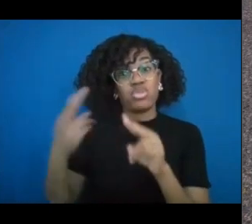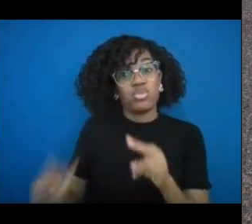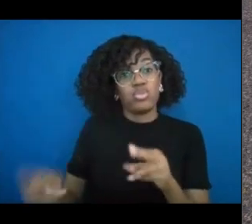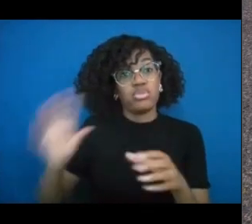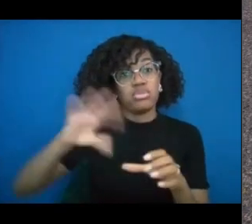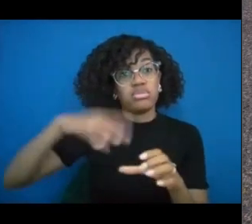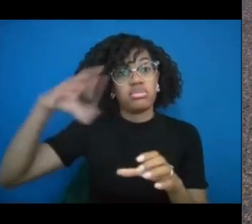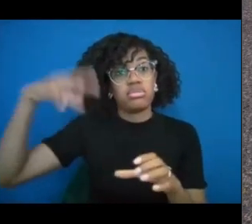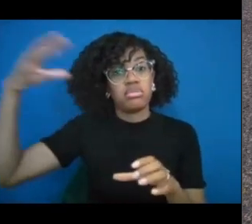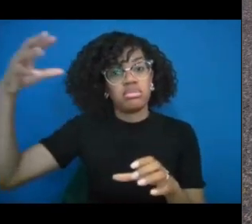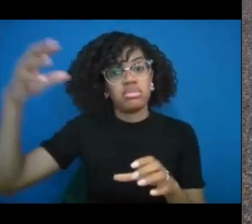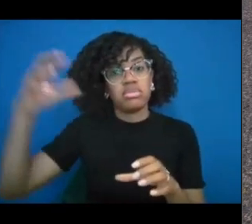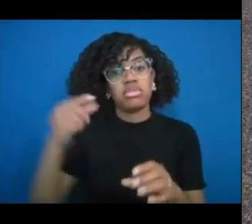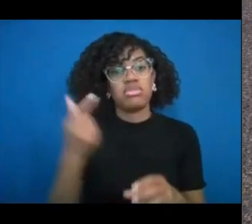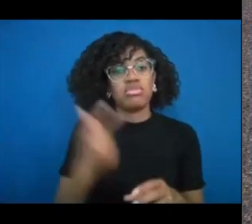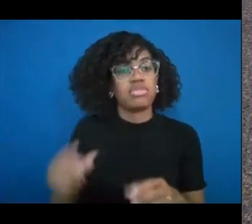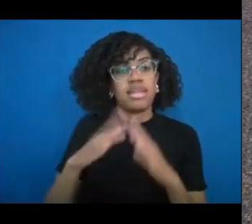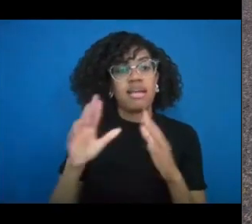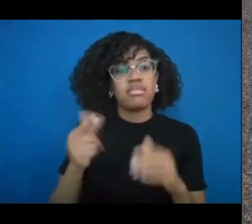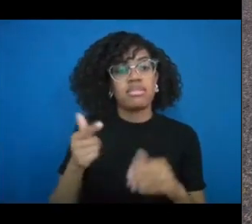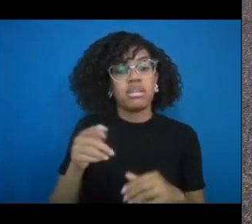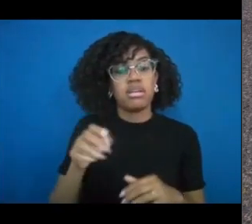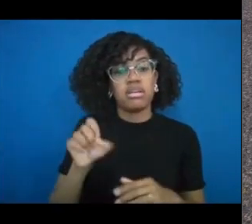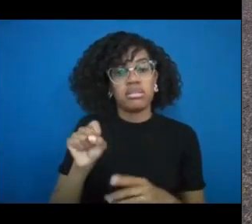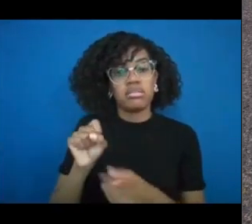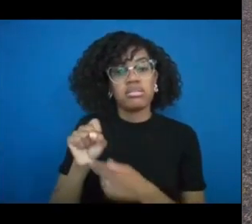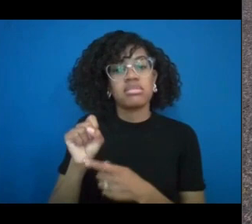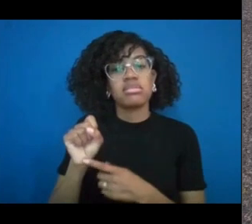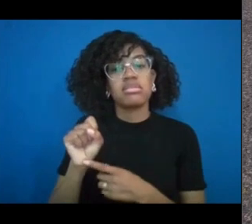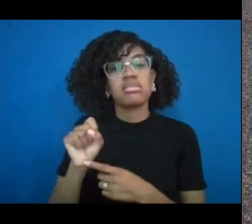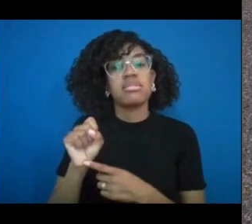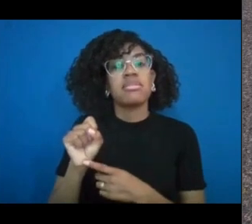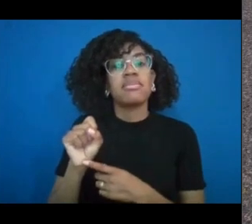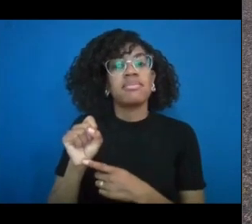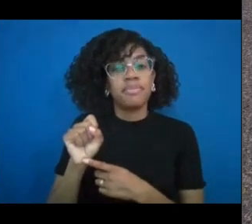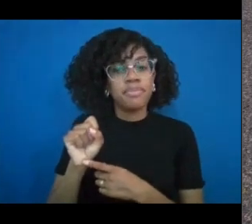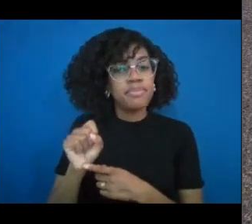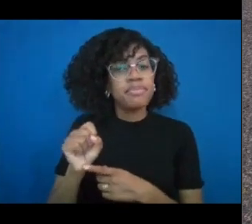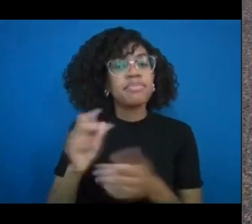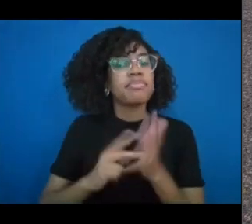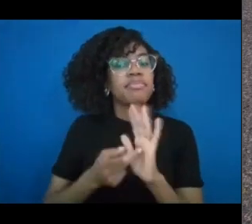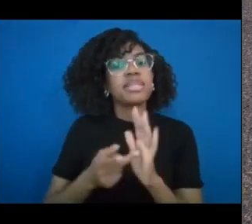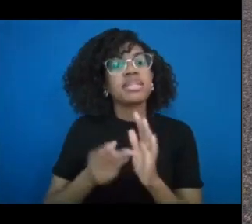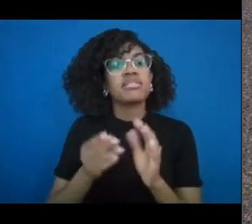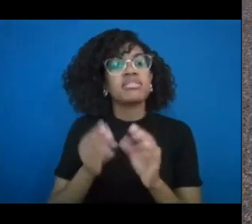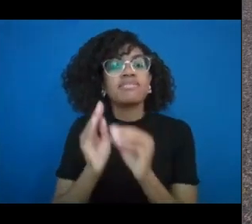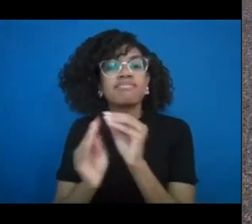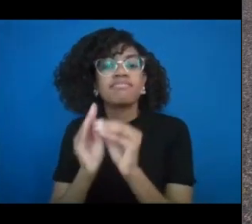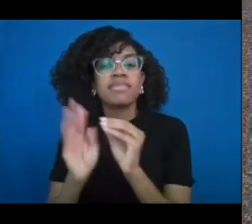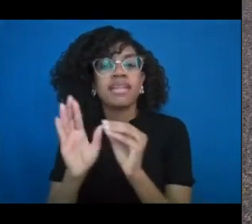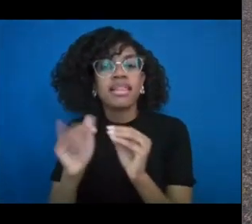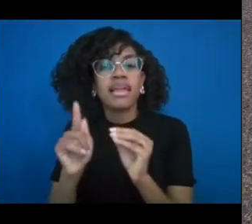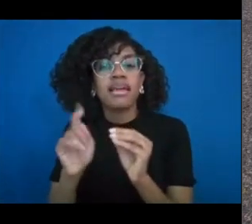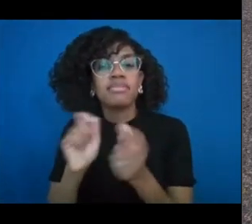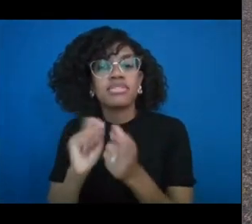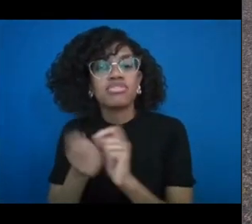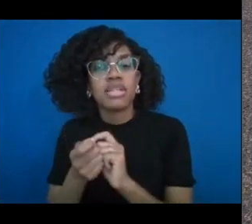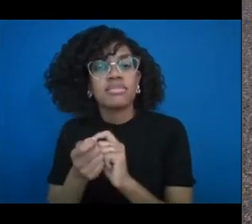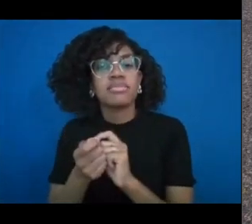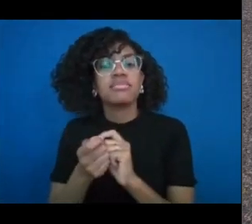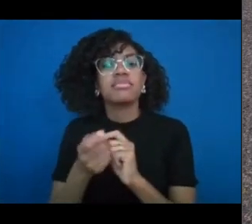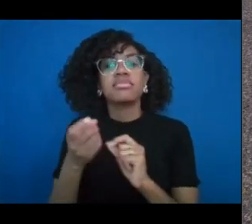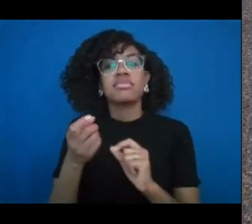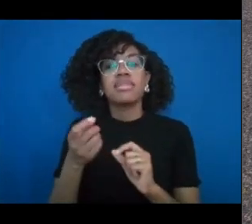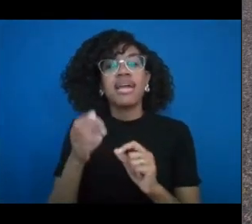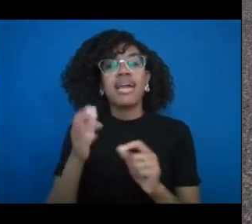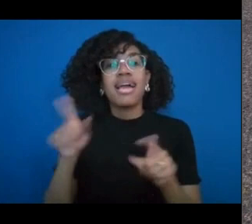energy infrastructure for the sake of building renewable energy infrastructure, are not included under good jobs that enhance